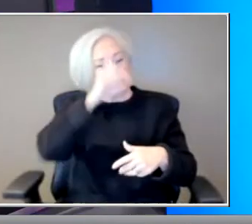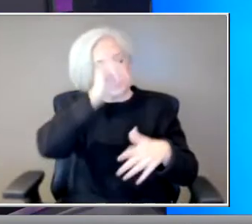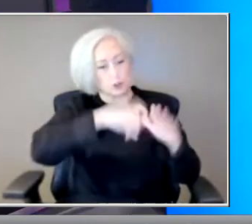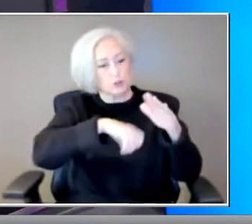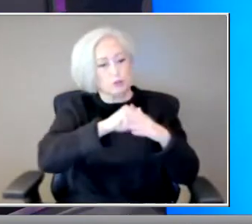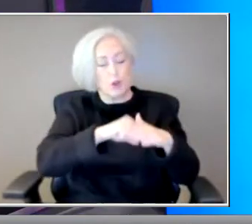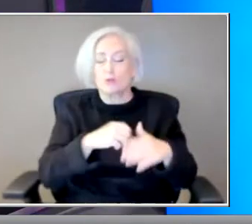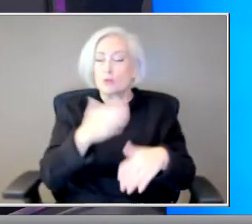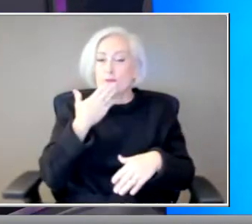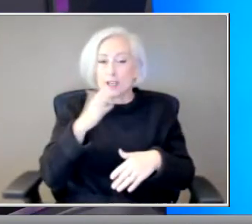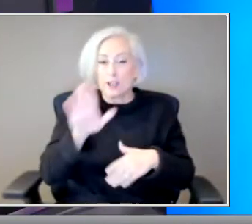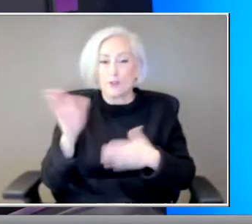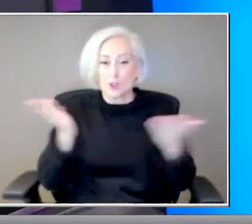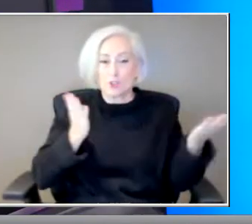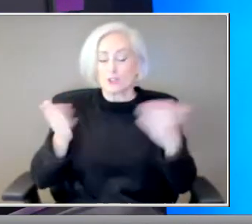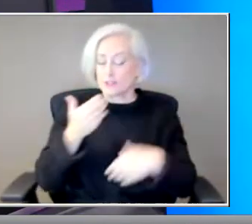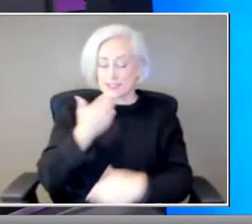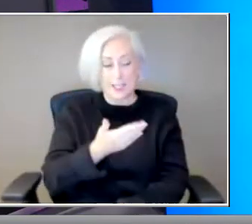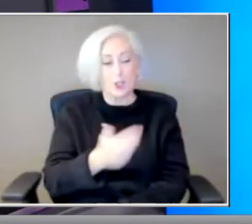thank you. And,